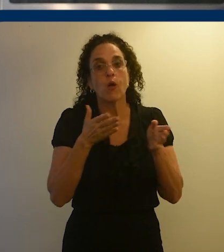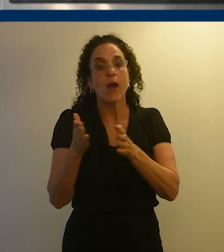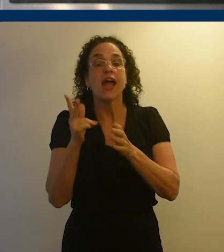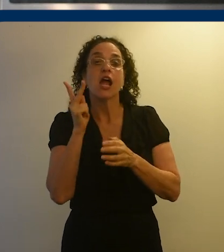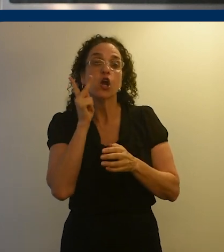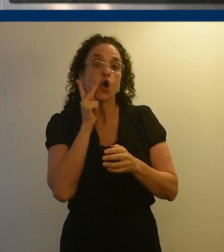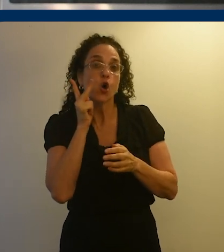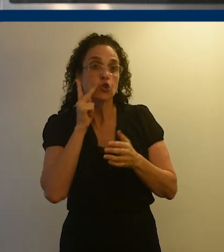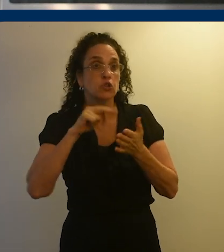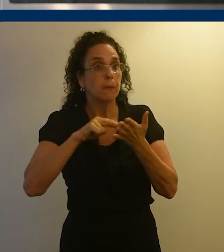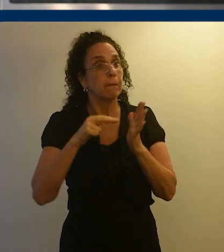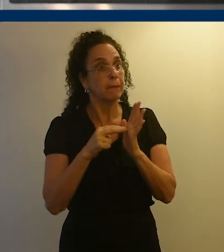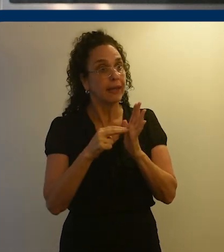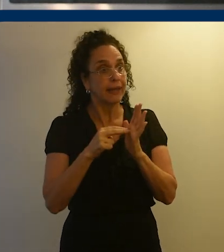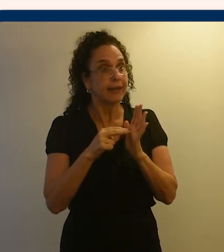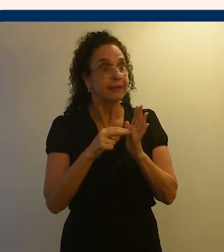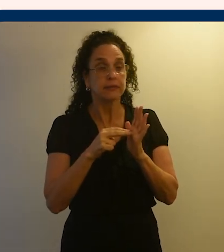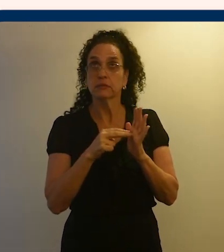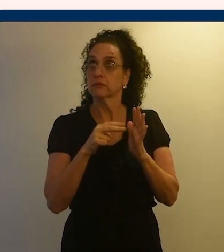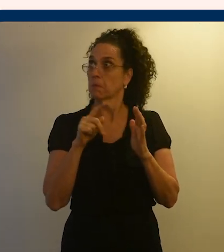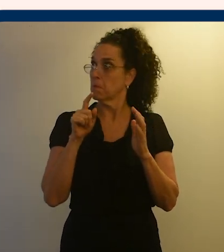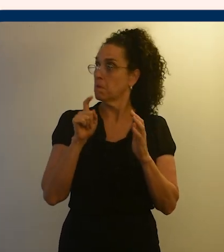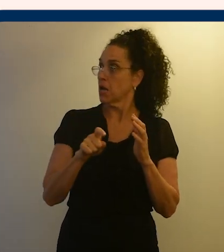of okay. Okay?